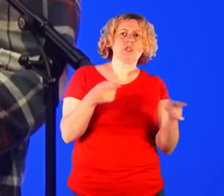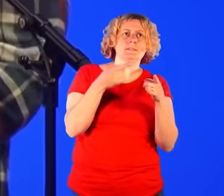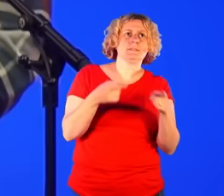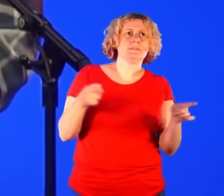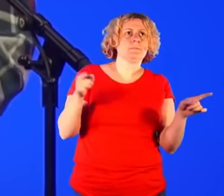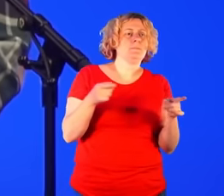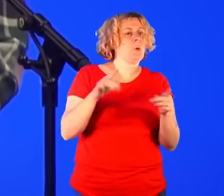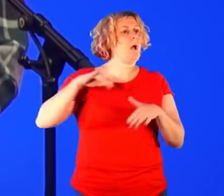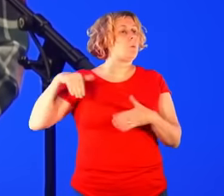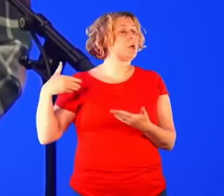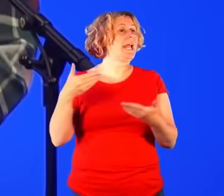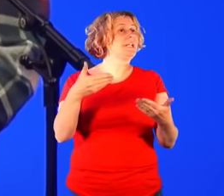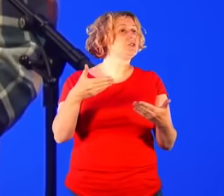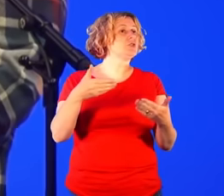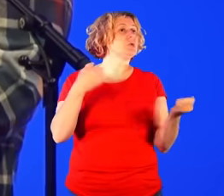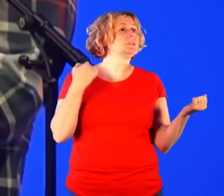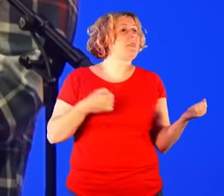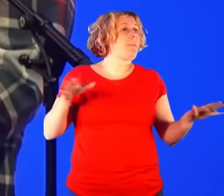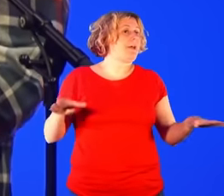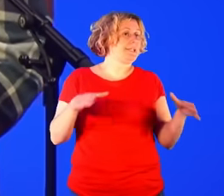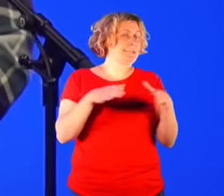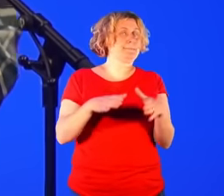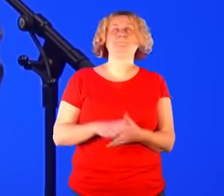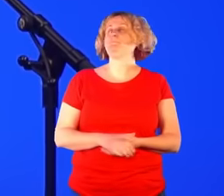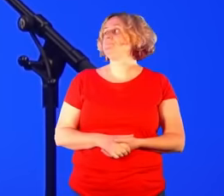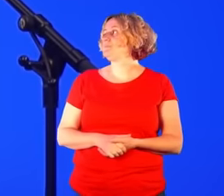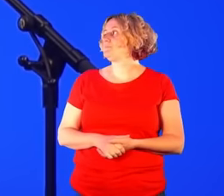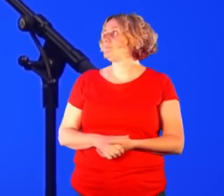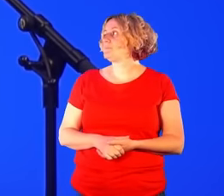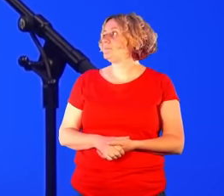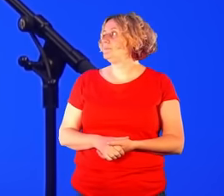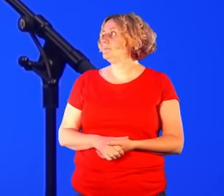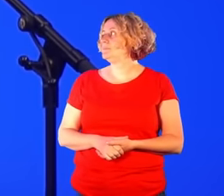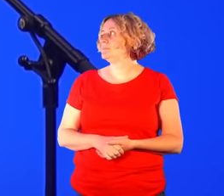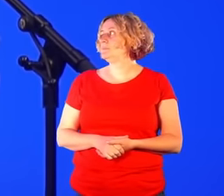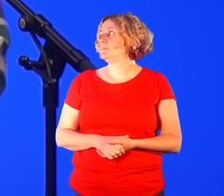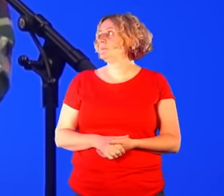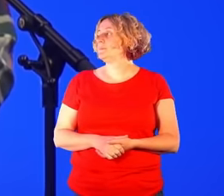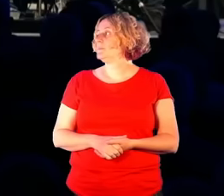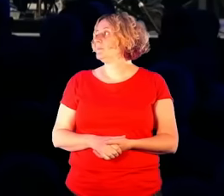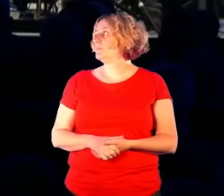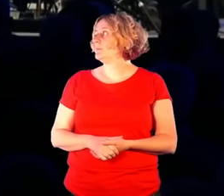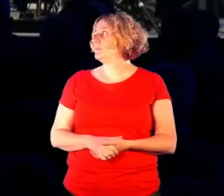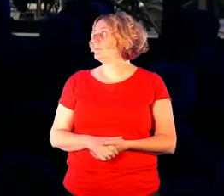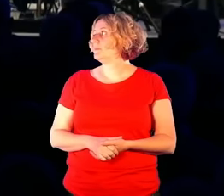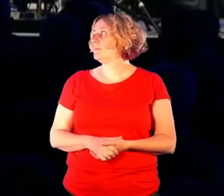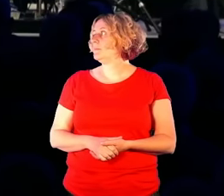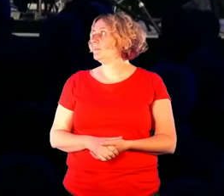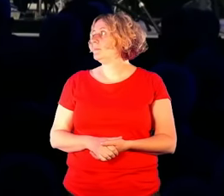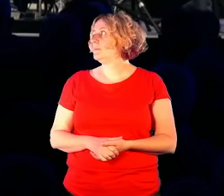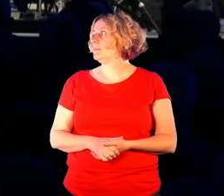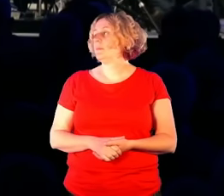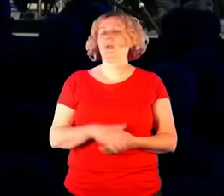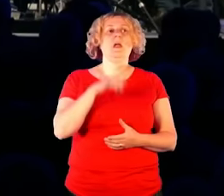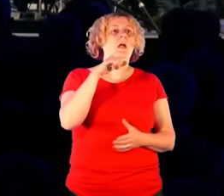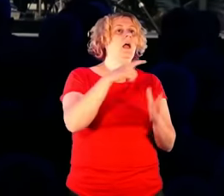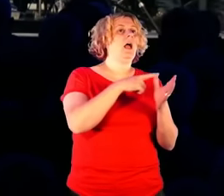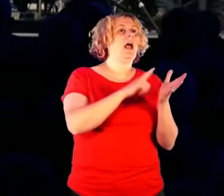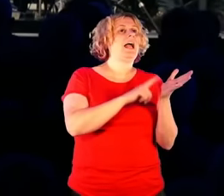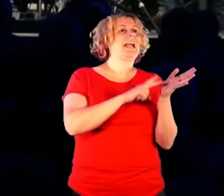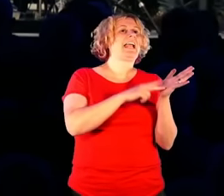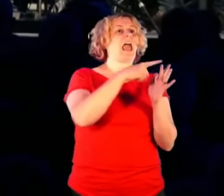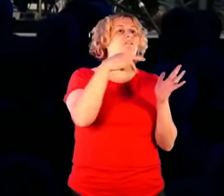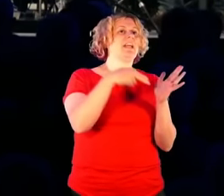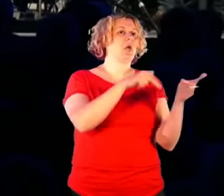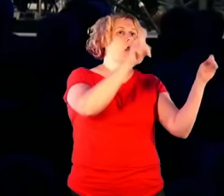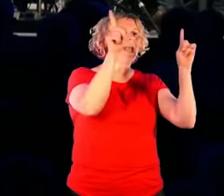just take a moment to introduce the band to you, who they are. I'm going to go for the back row first. We've got Calvin Hollingworth on electric guitar